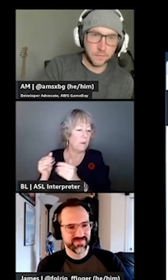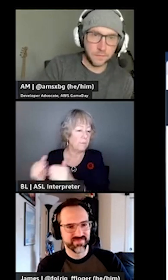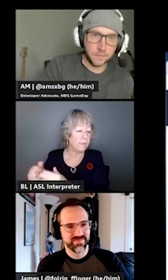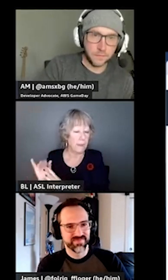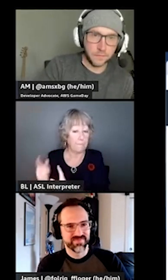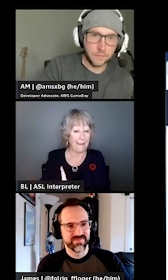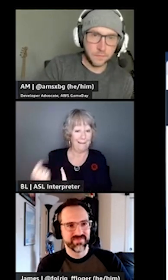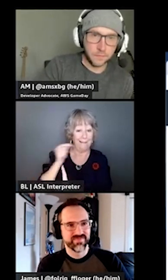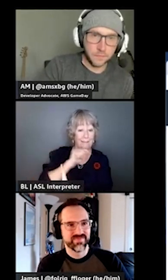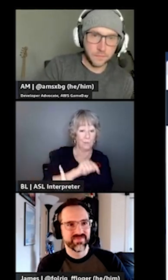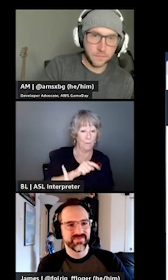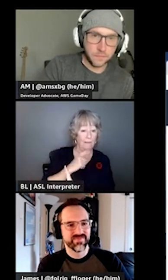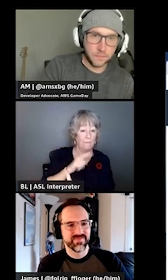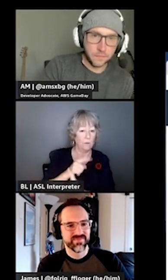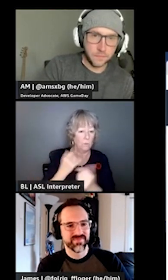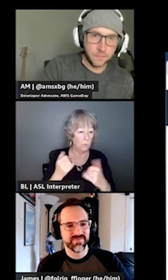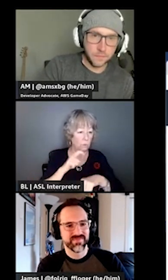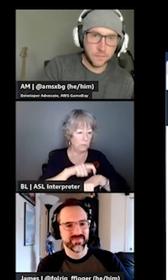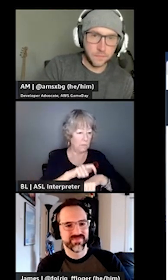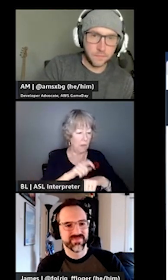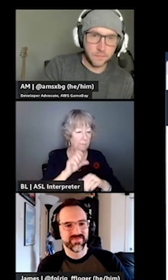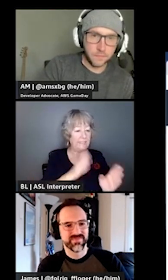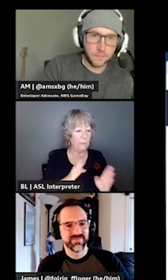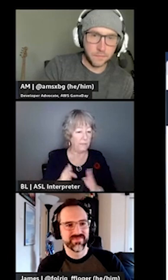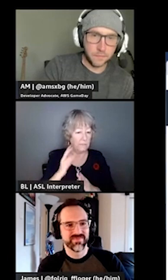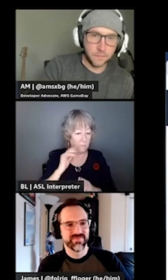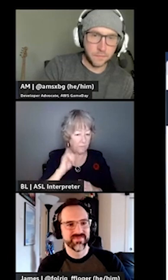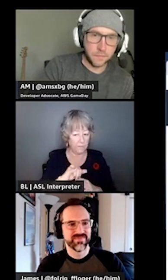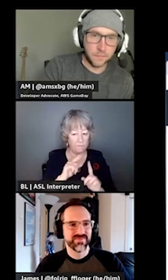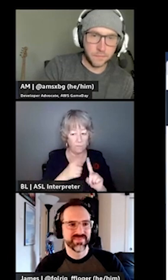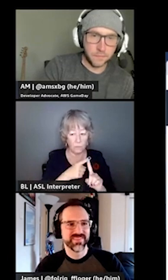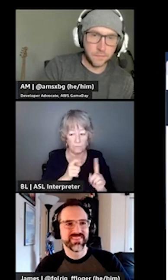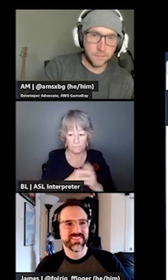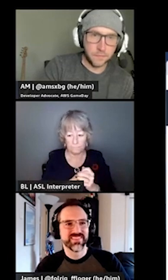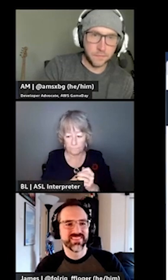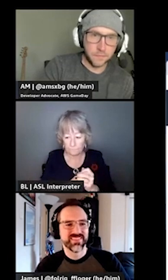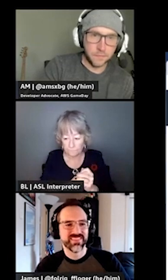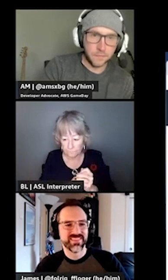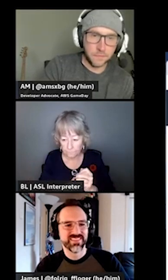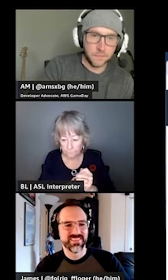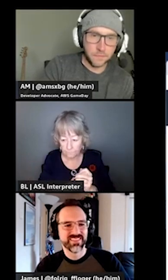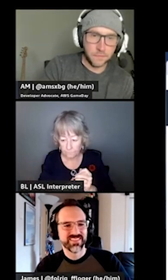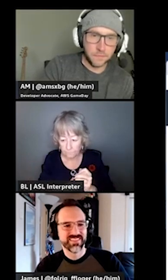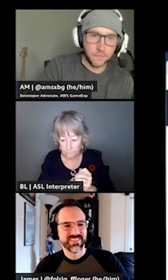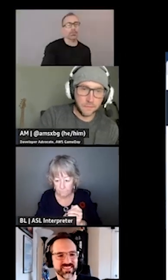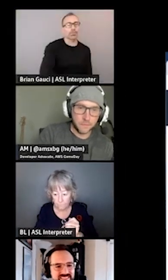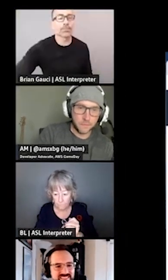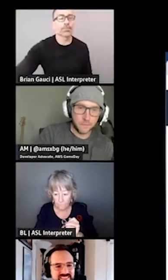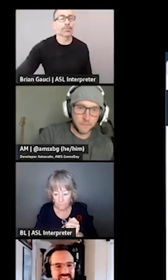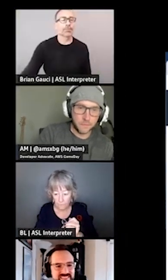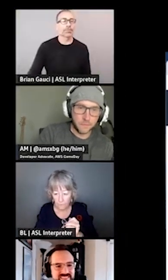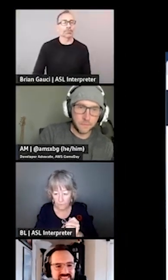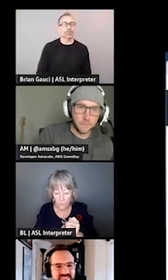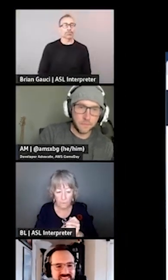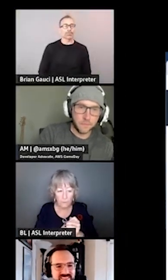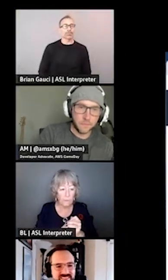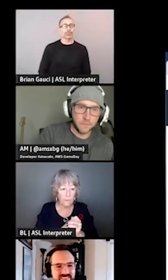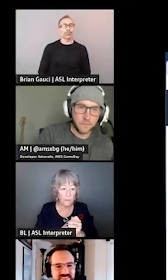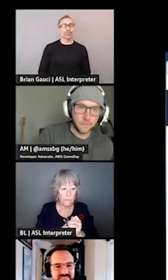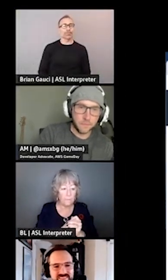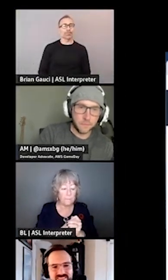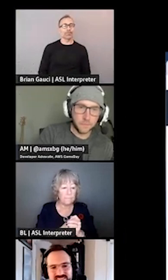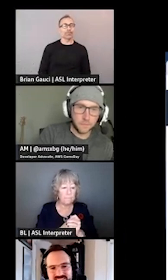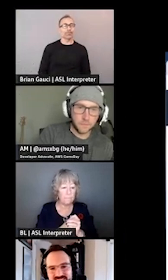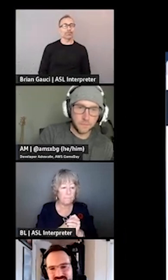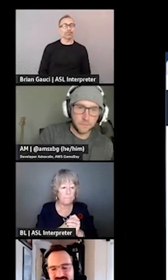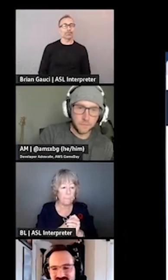use the time series for this demo. Then under the security, and probably everyone knows like security is job zero at Amazon and all the